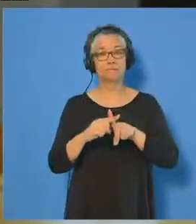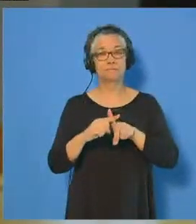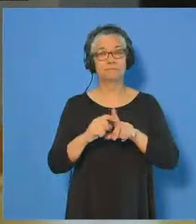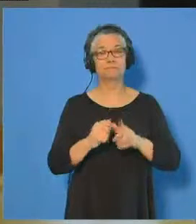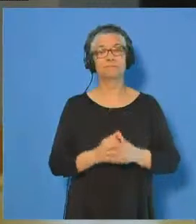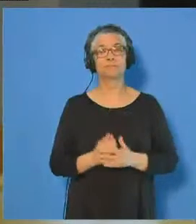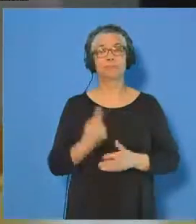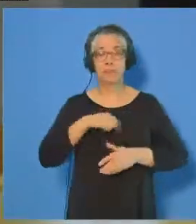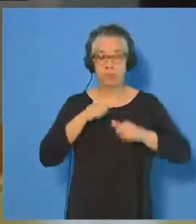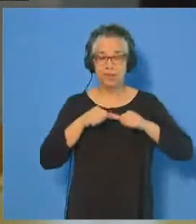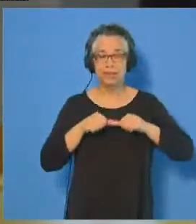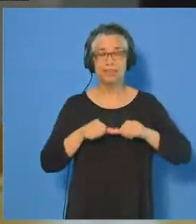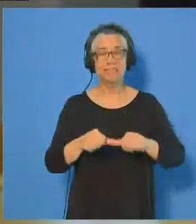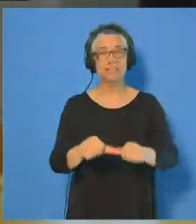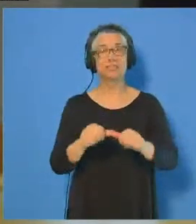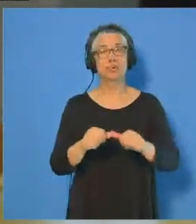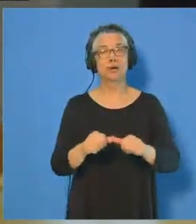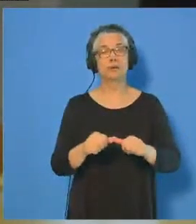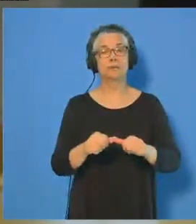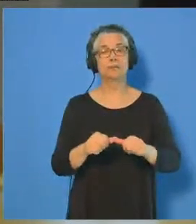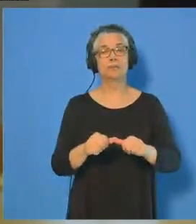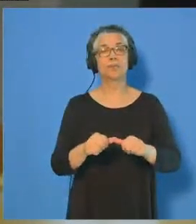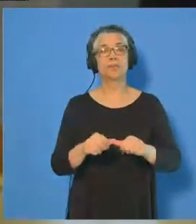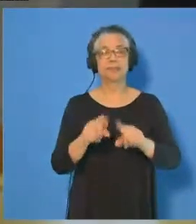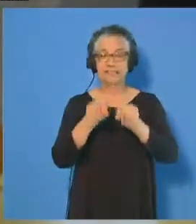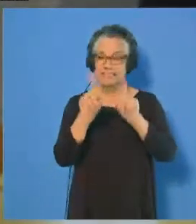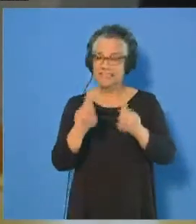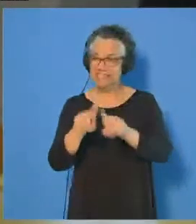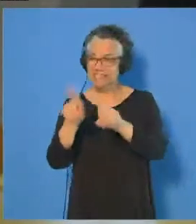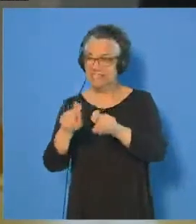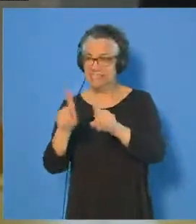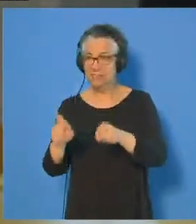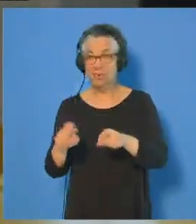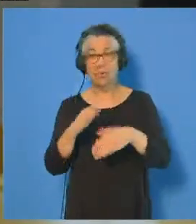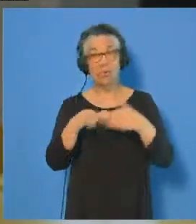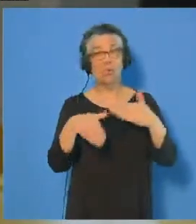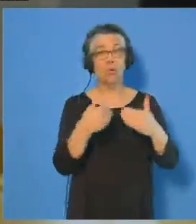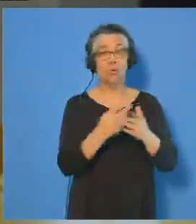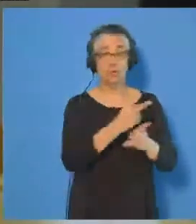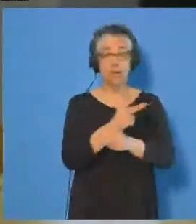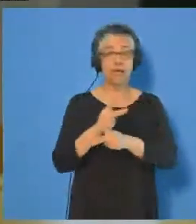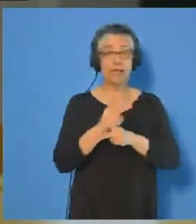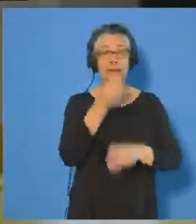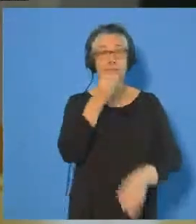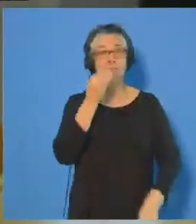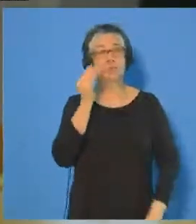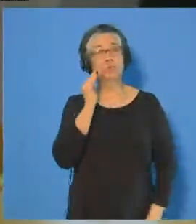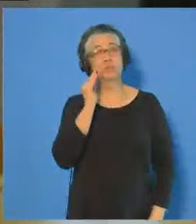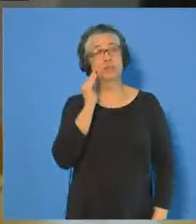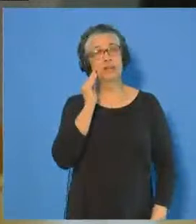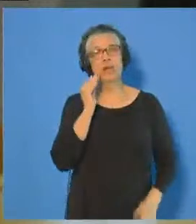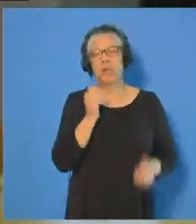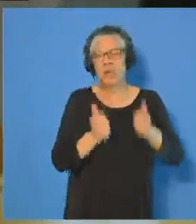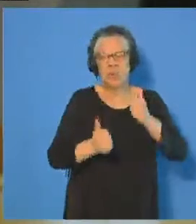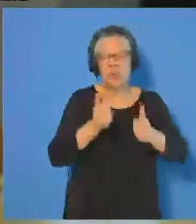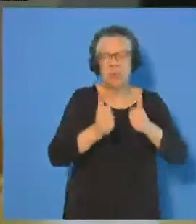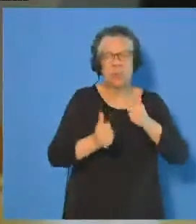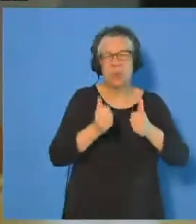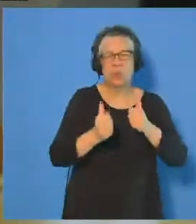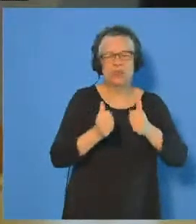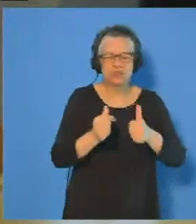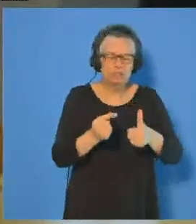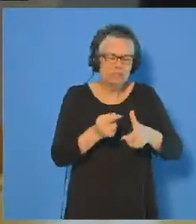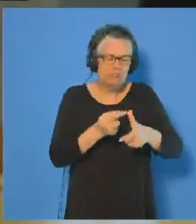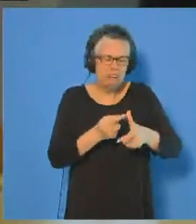We continue our wider rolling out of testing of all care homes. The issues of which care homes are